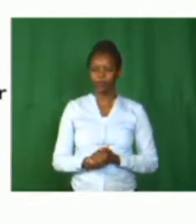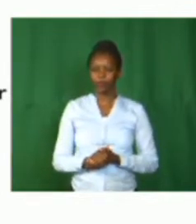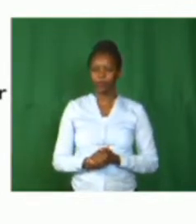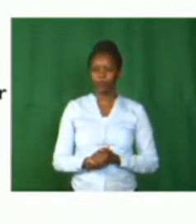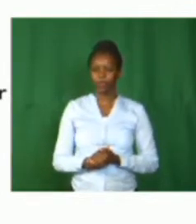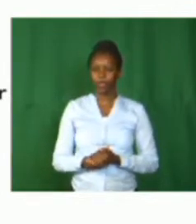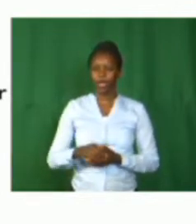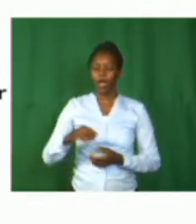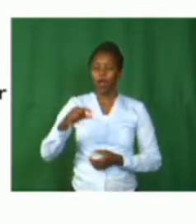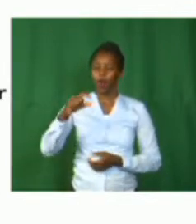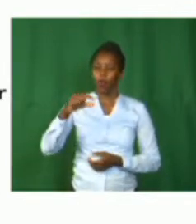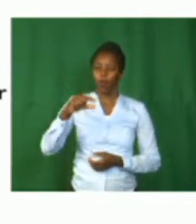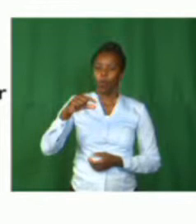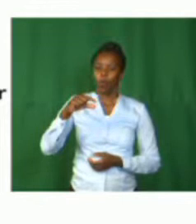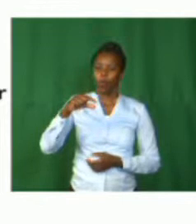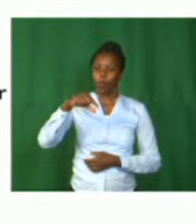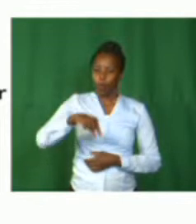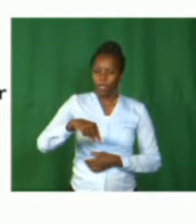quadratic